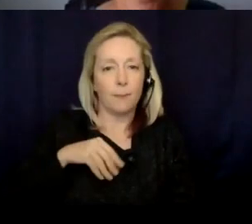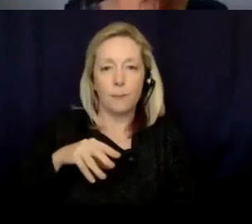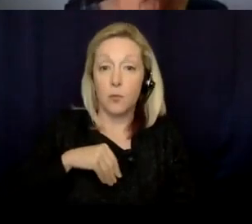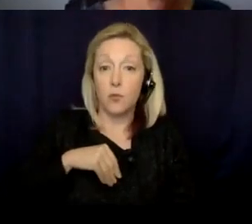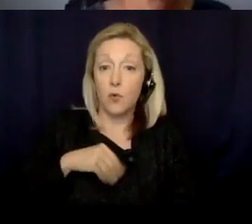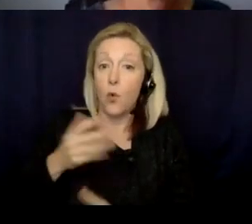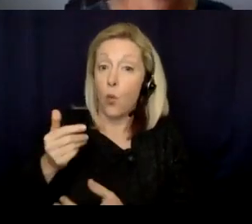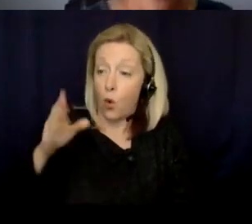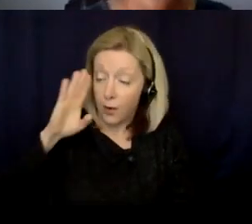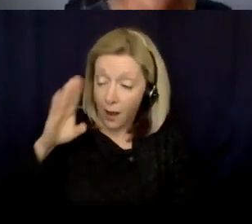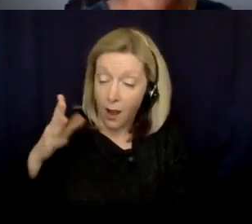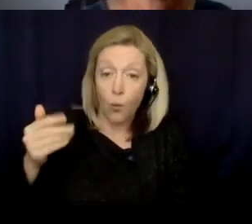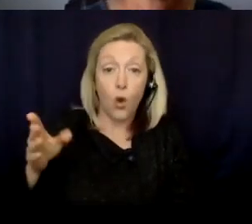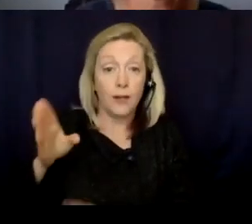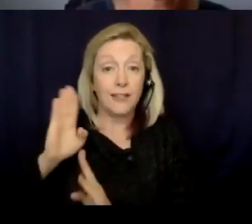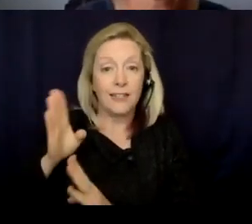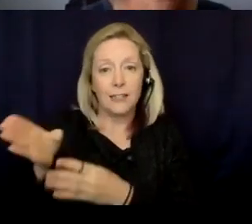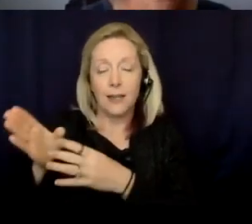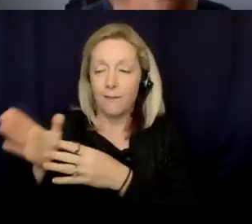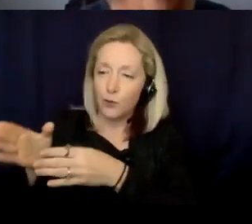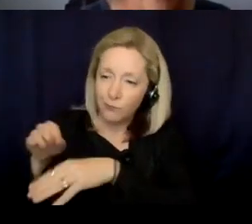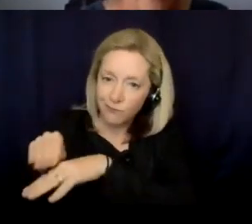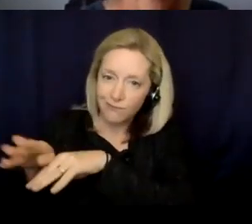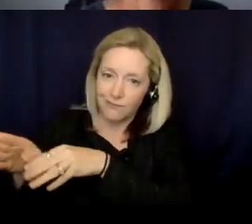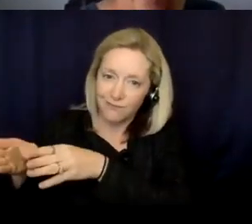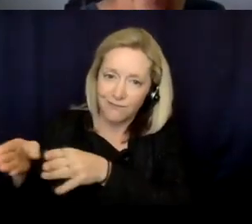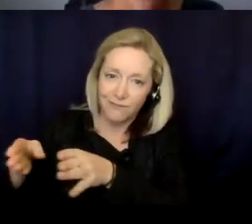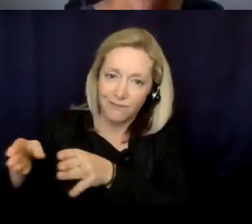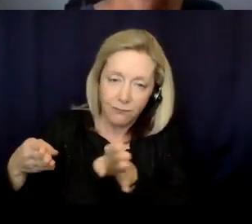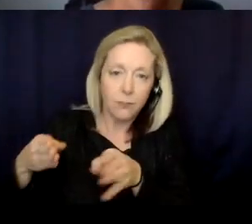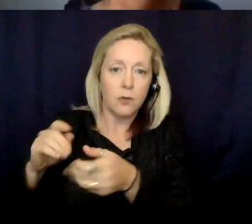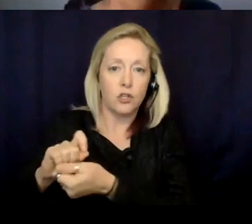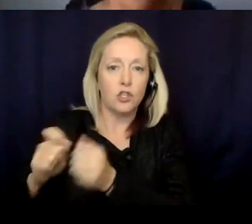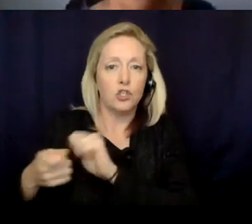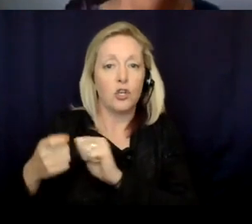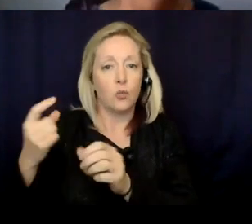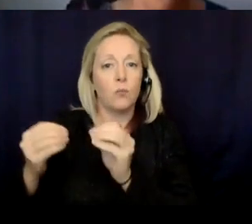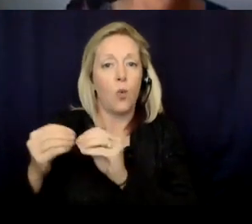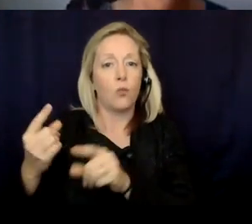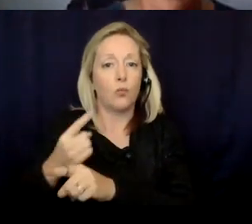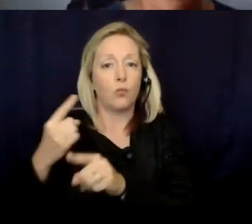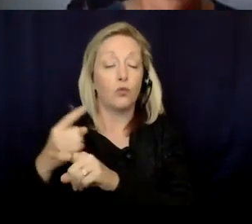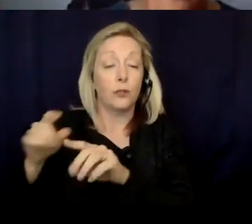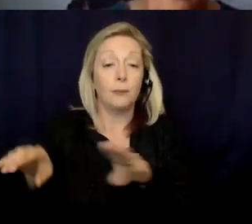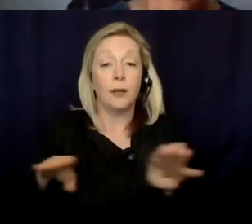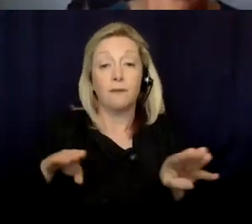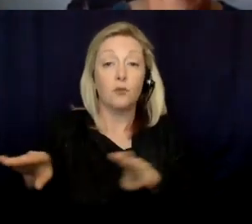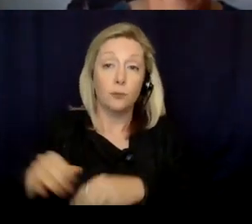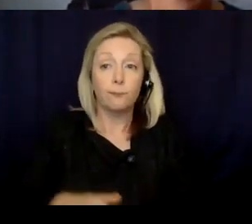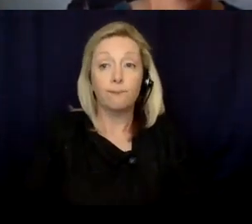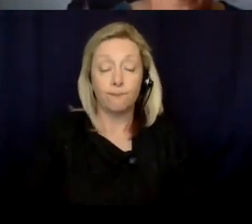that. What we really need to do is focus it and get it shaped into the way that it needs to